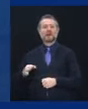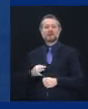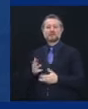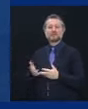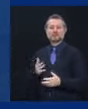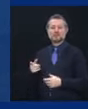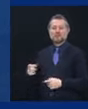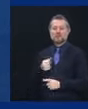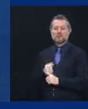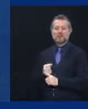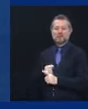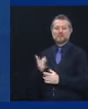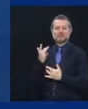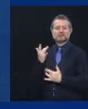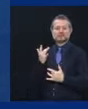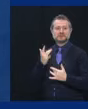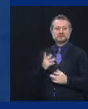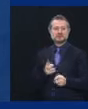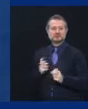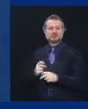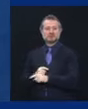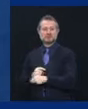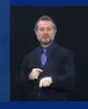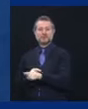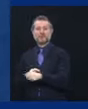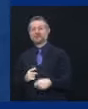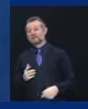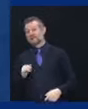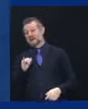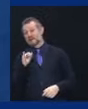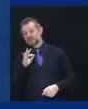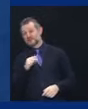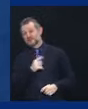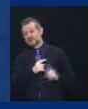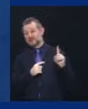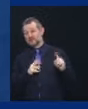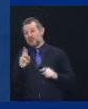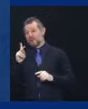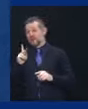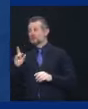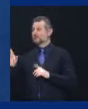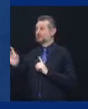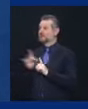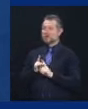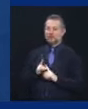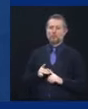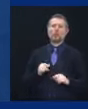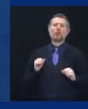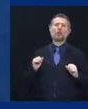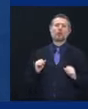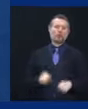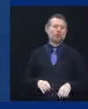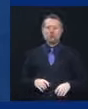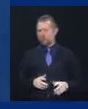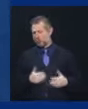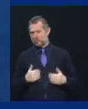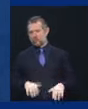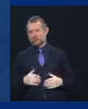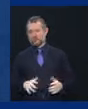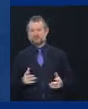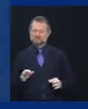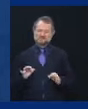sick, especially if the UK strain hits. Vaccinate the nurses and doctors. That's why they were the